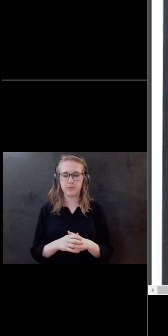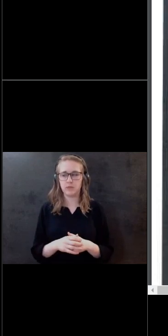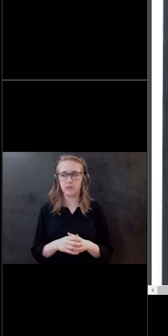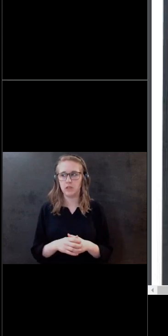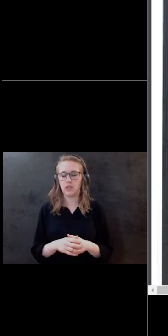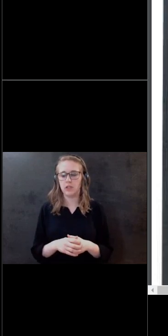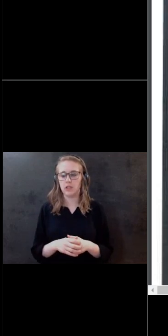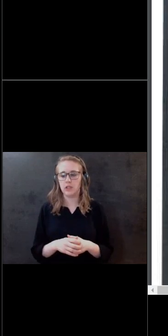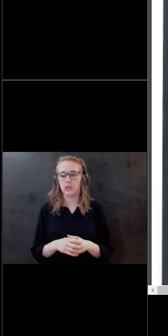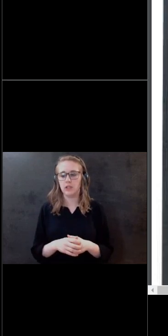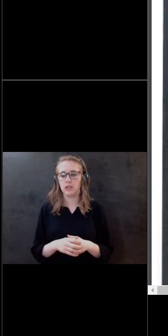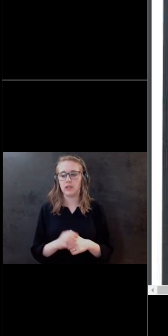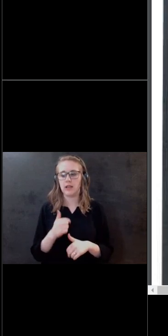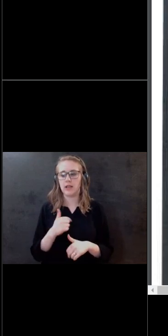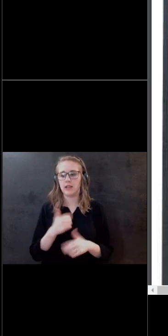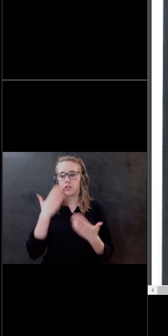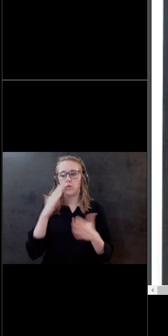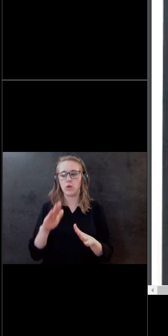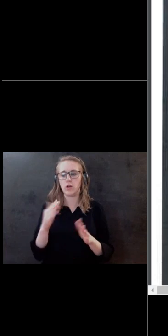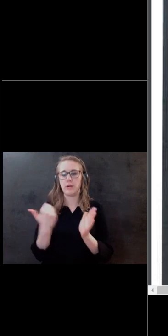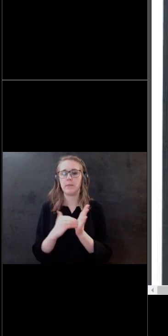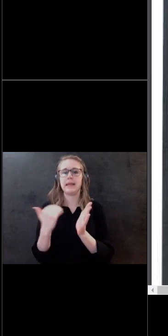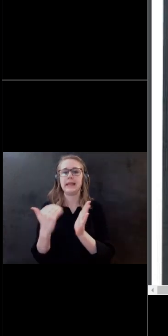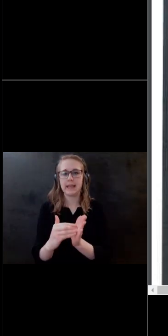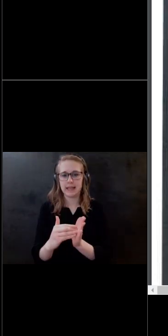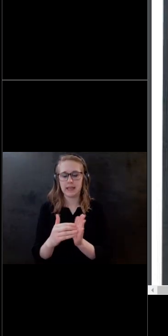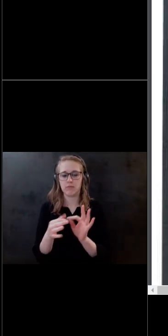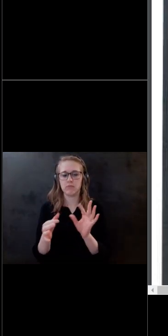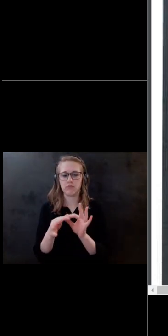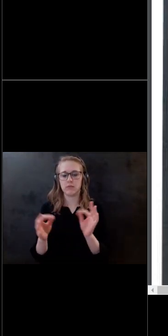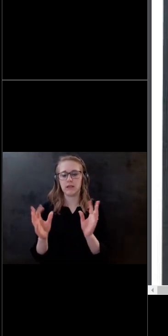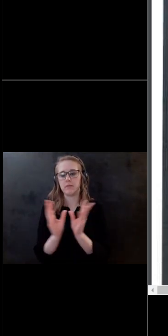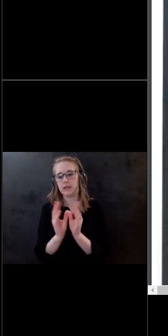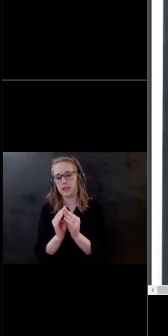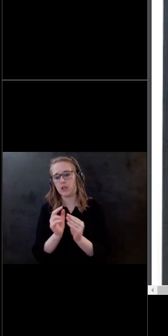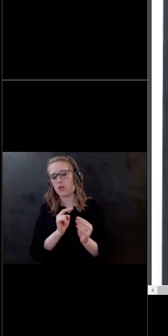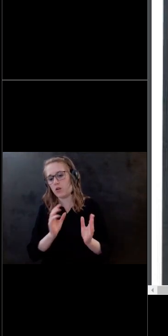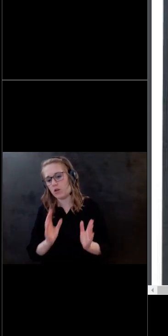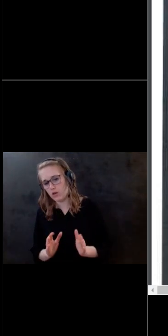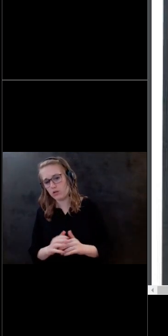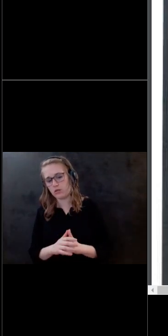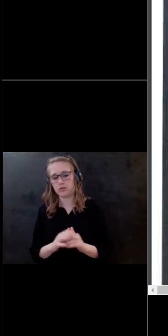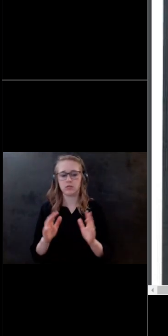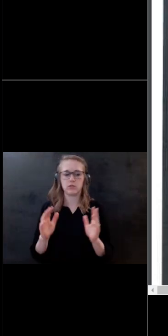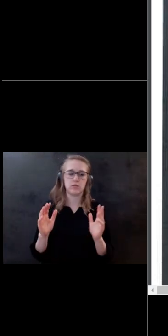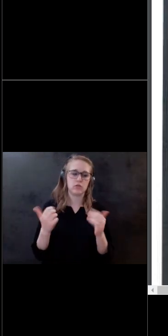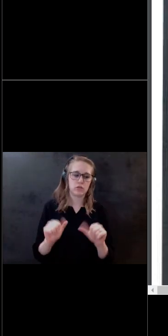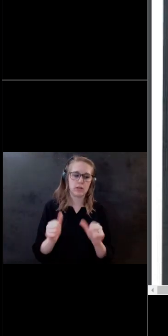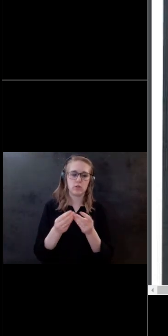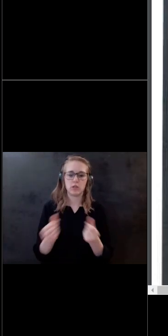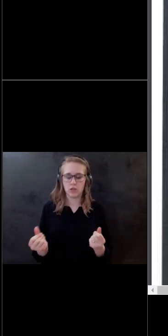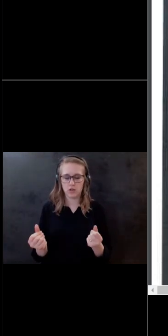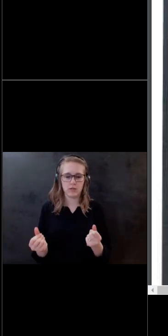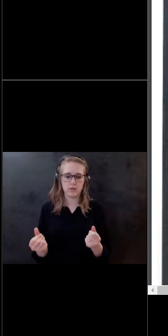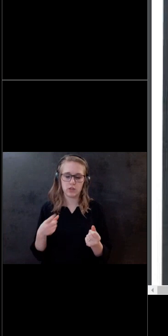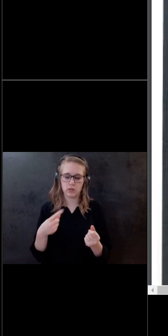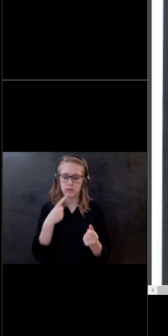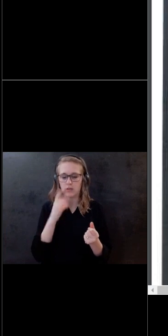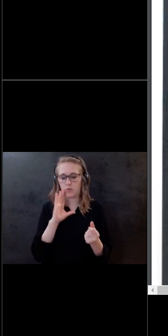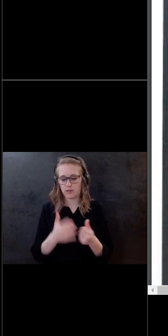I don't want to repeat what I've already said about your meeting with the owners or meeting to try to resolve this. You said you would do